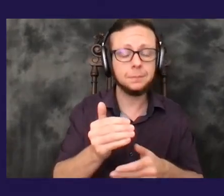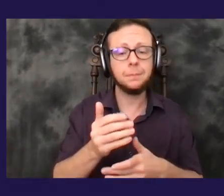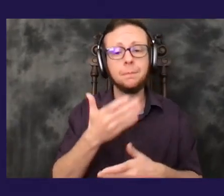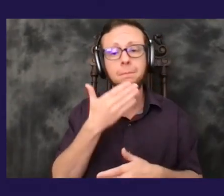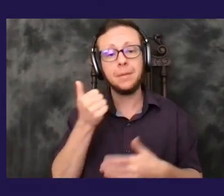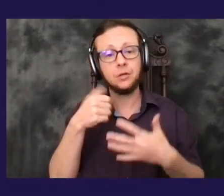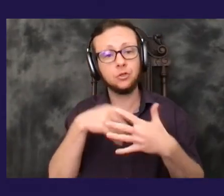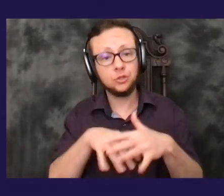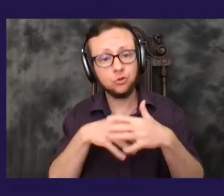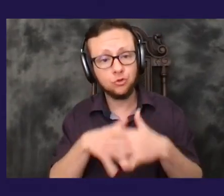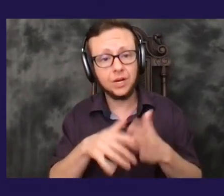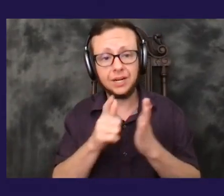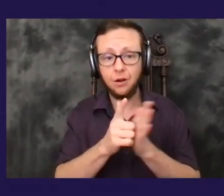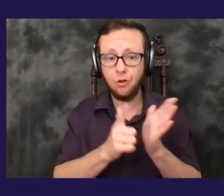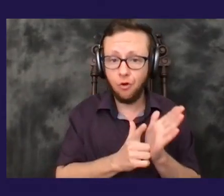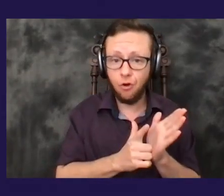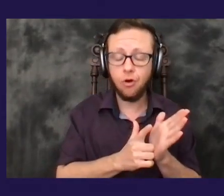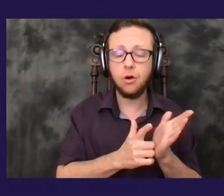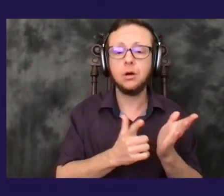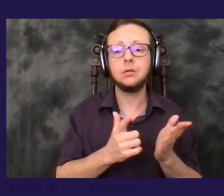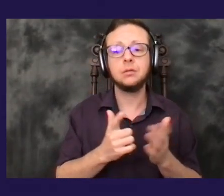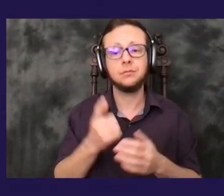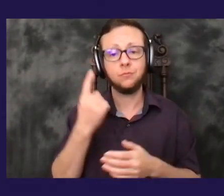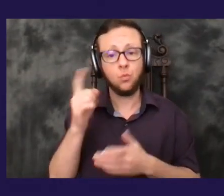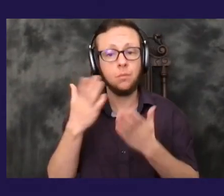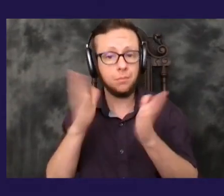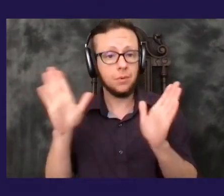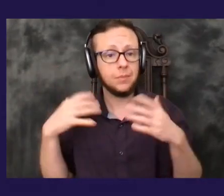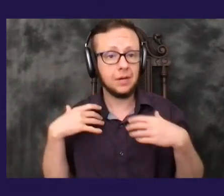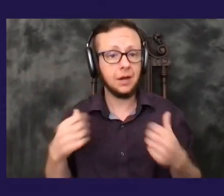integrating law into public health.